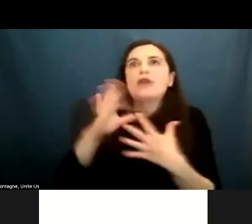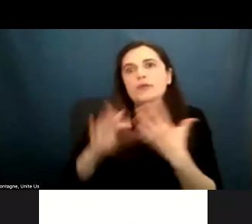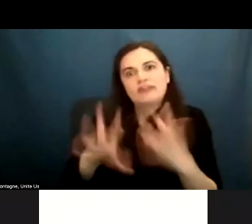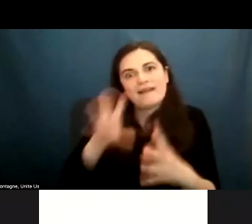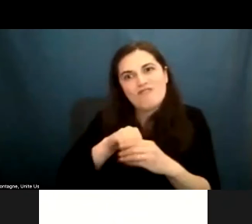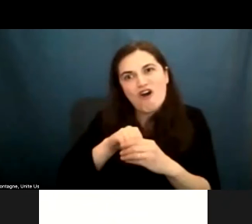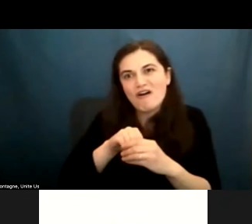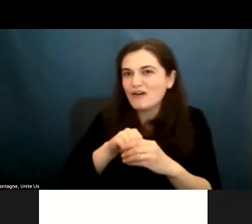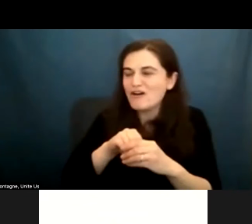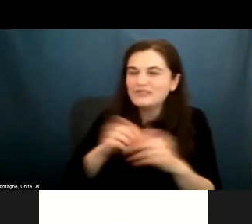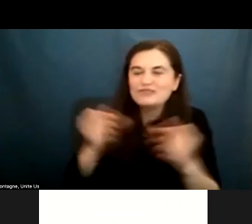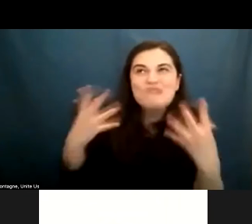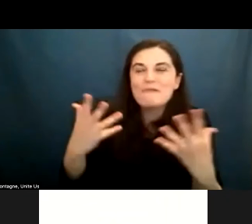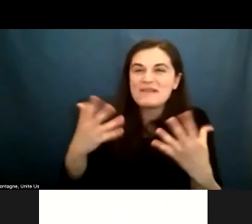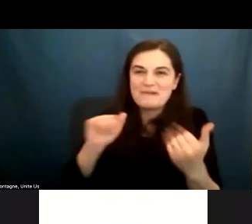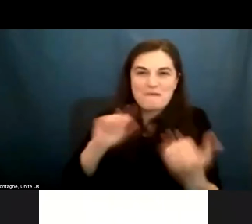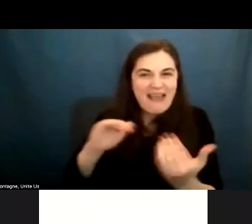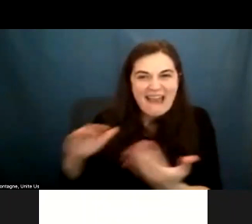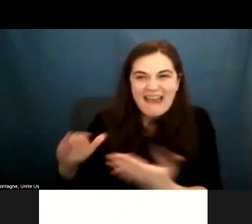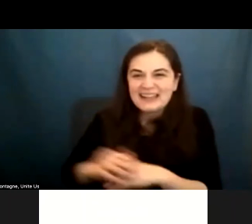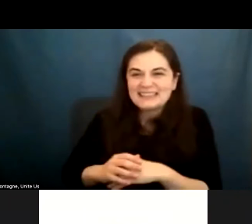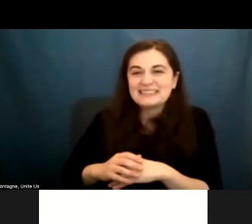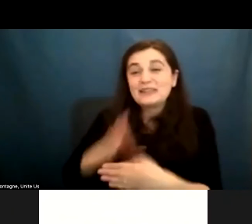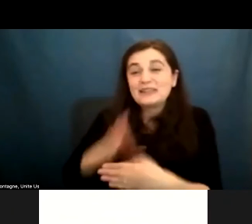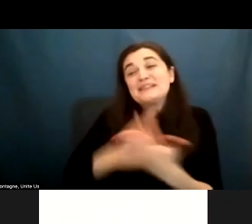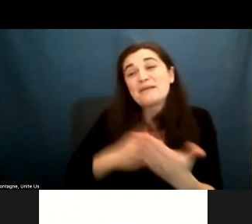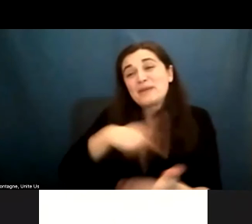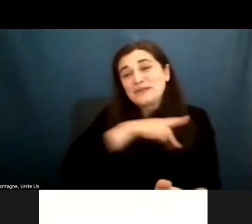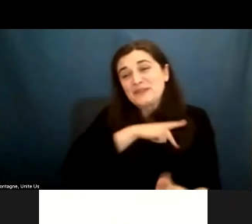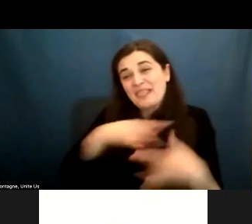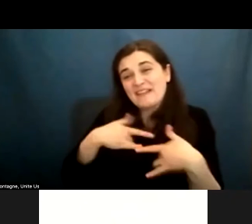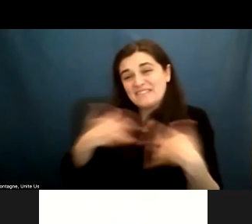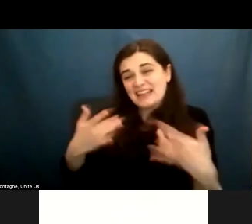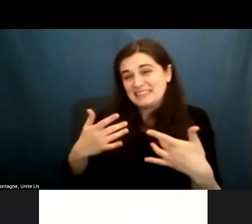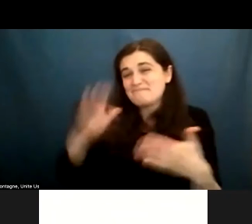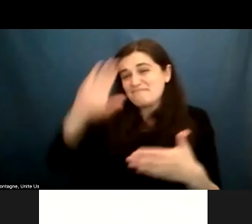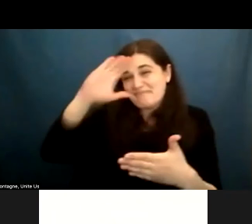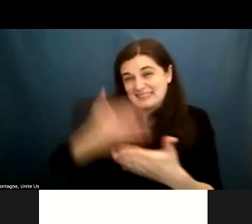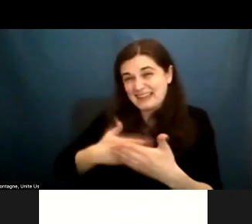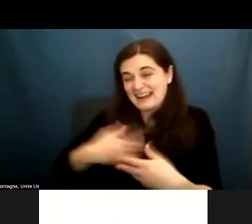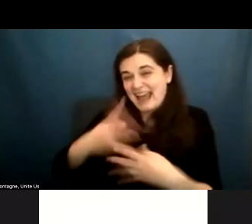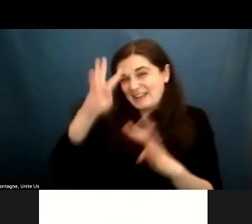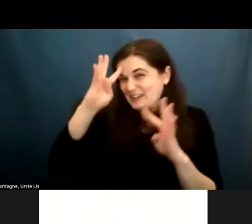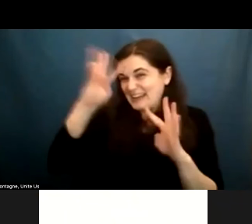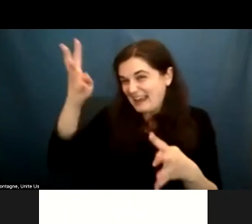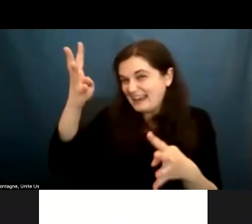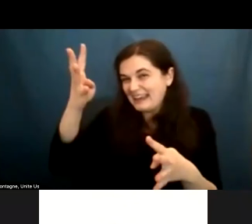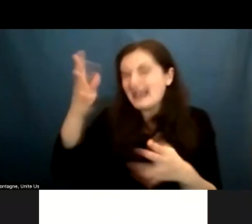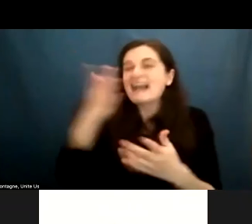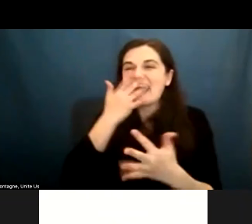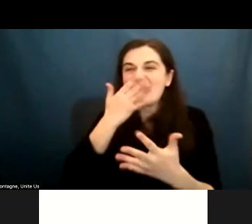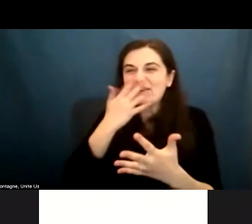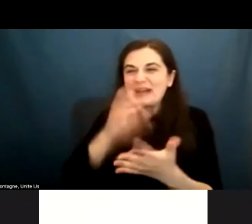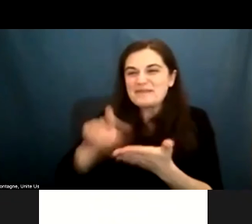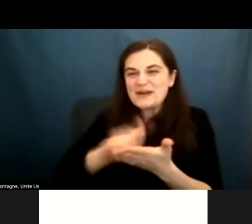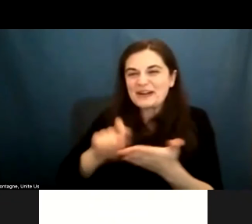that we just developed for some events in Florida, my son and I put together a little coloring book called The Story of Vaccines. And